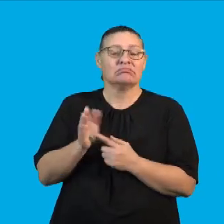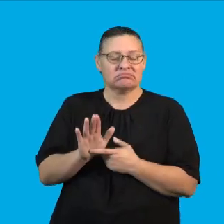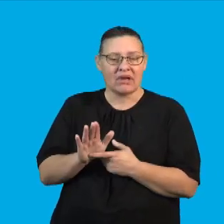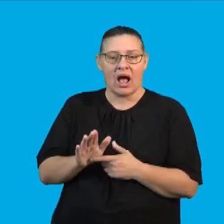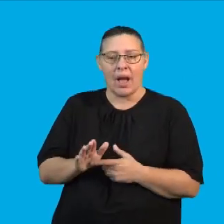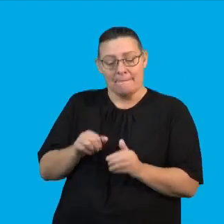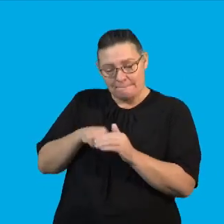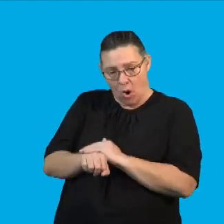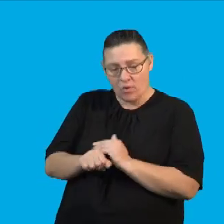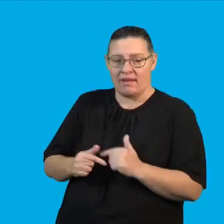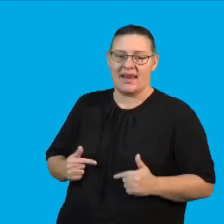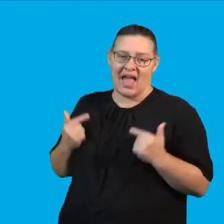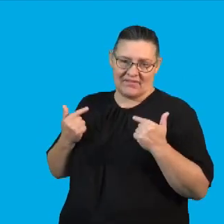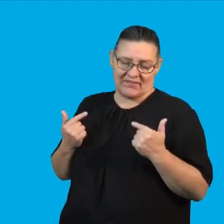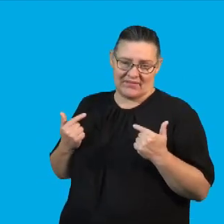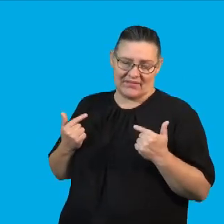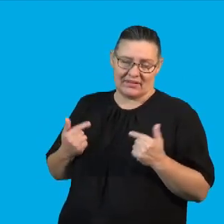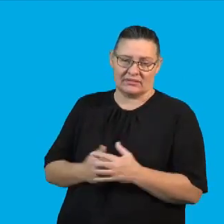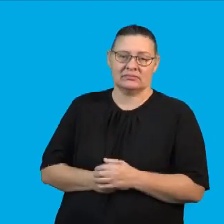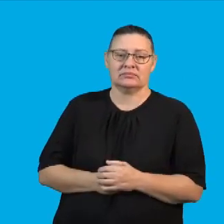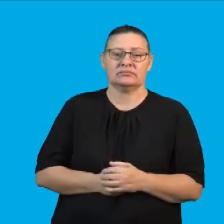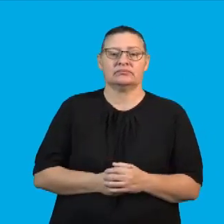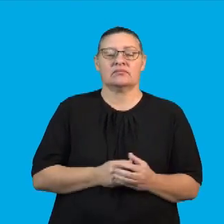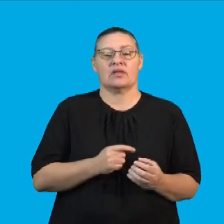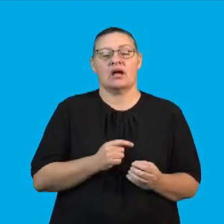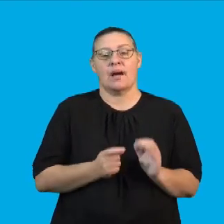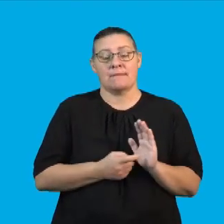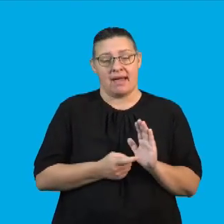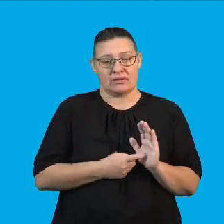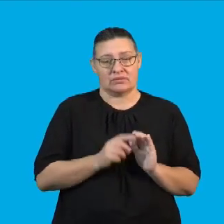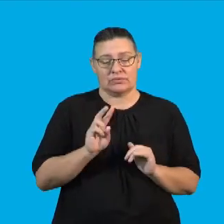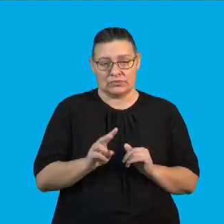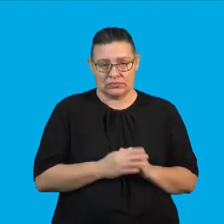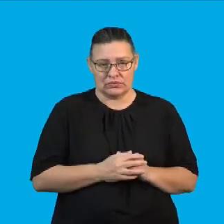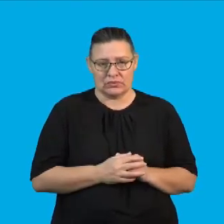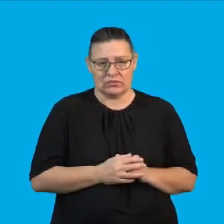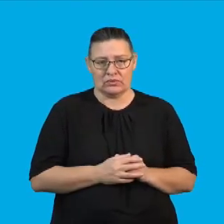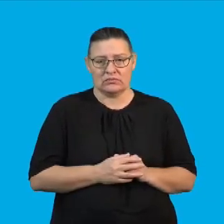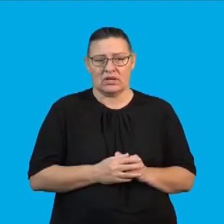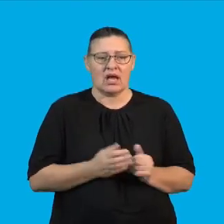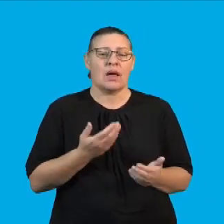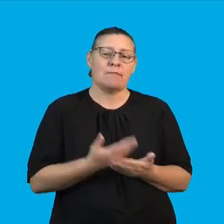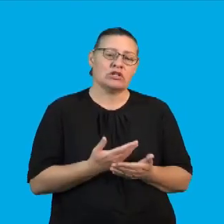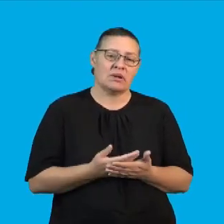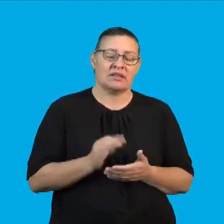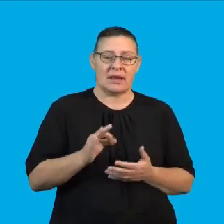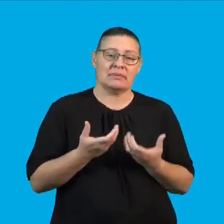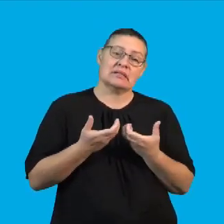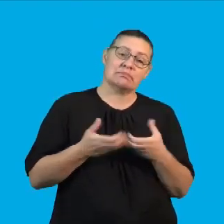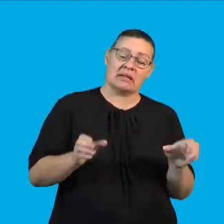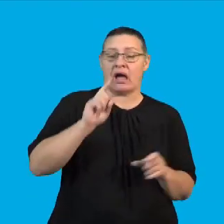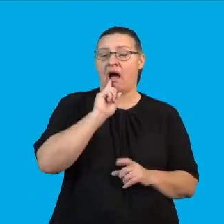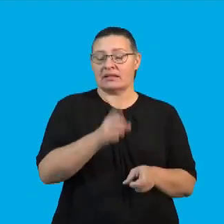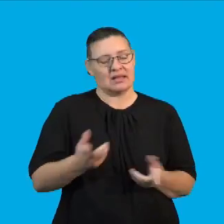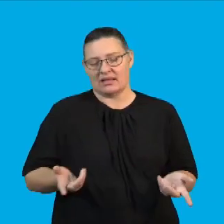and appear to be born alive. It's for 2 marks, so I gave possible 3 marks. It